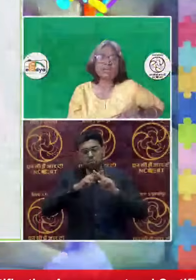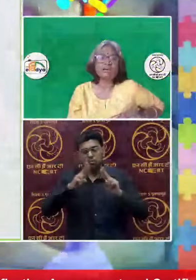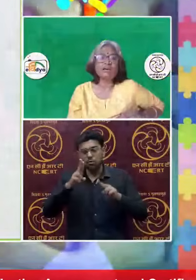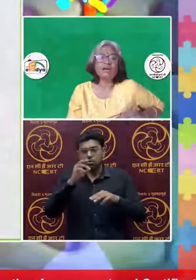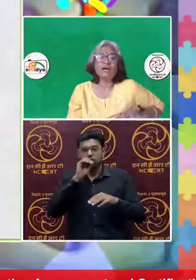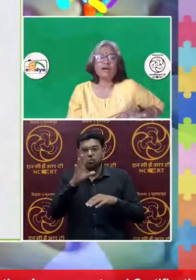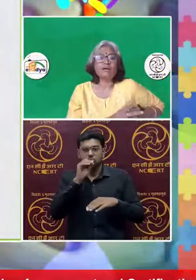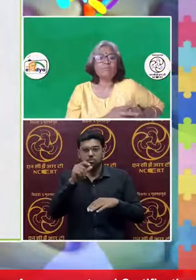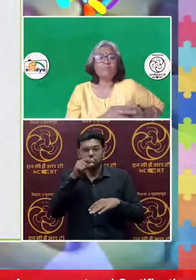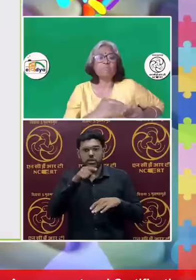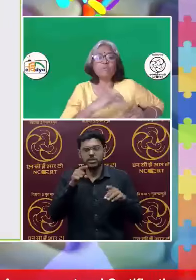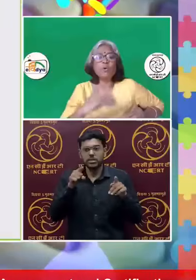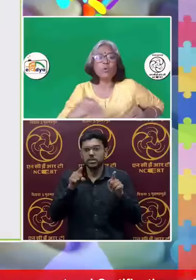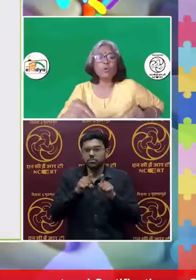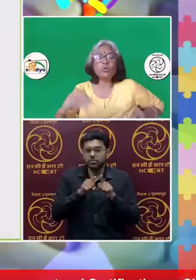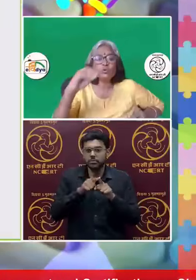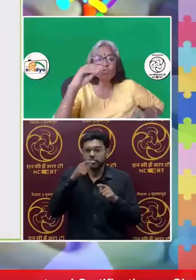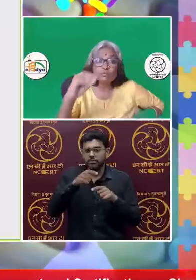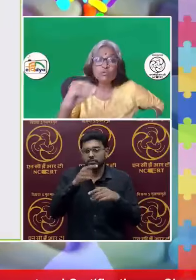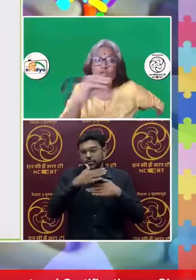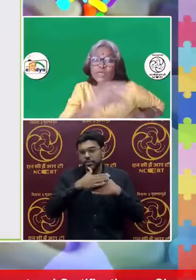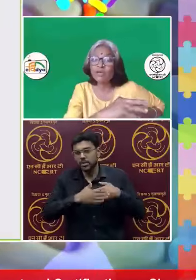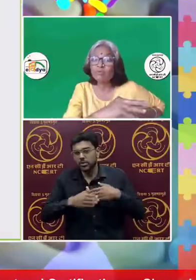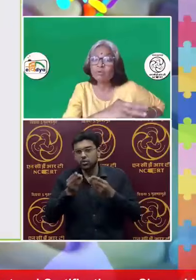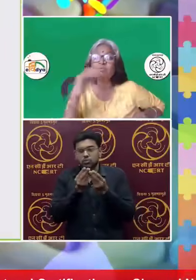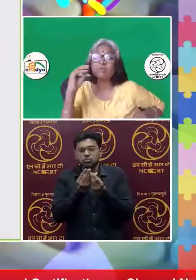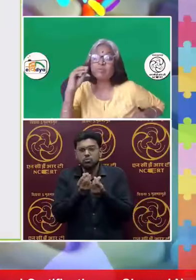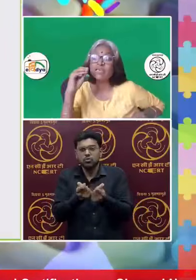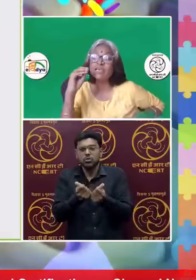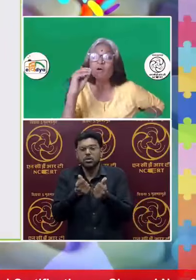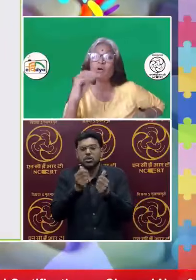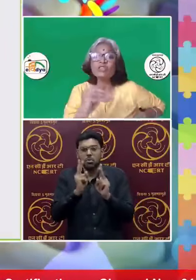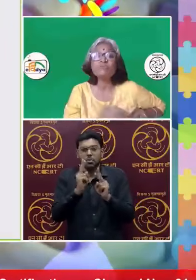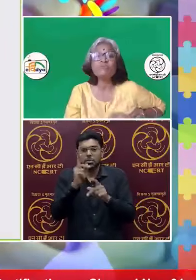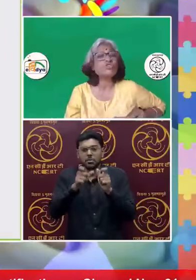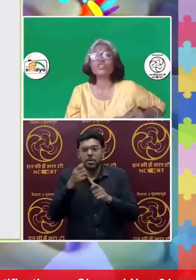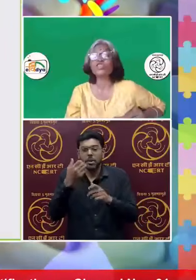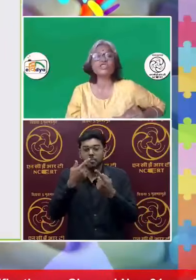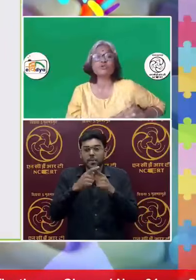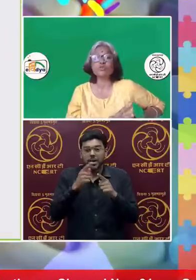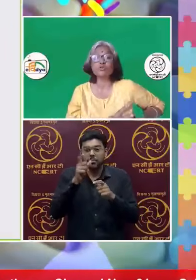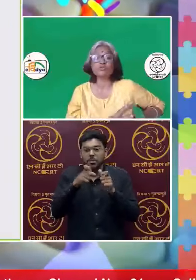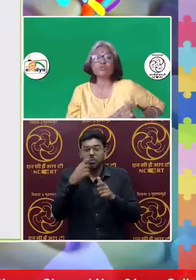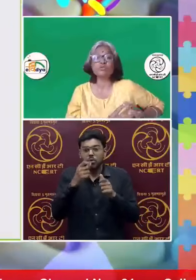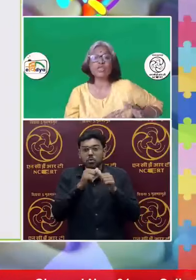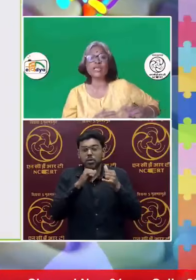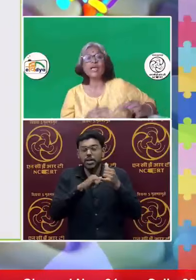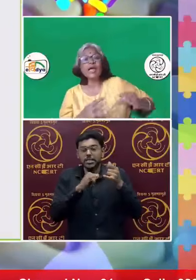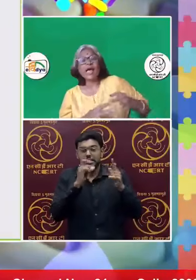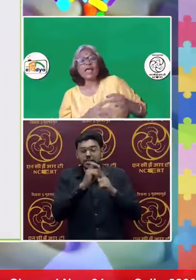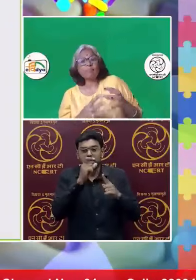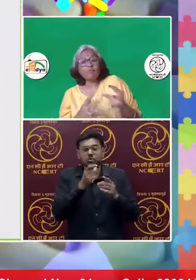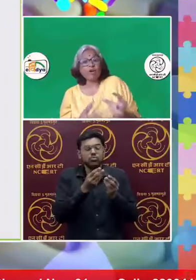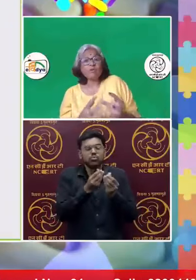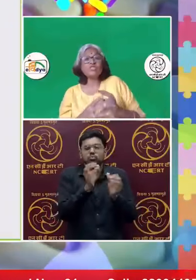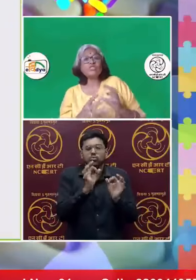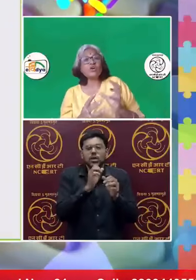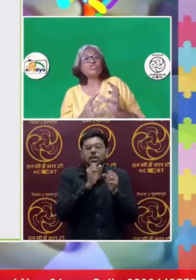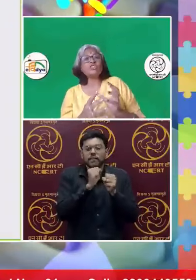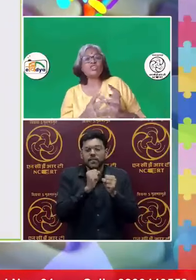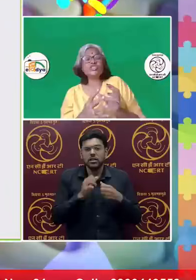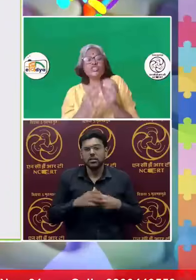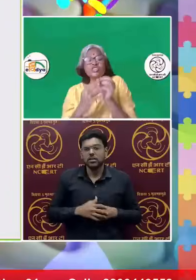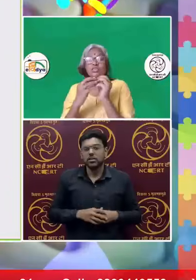really uh, go through smoothly in normal people, but in autism children it doesn't go smoothly. And the problem